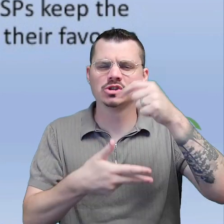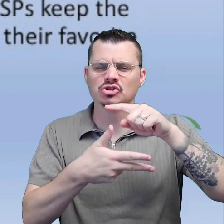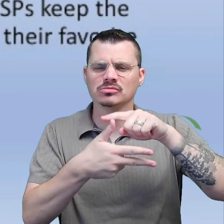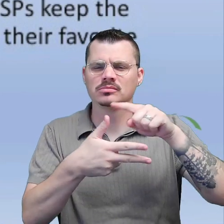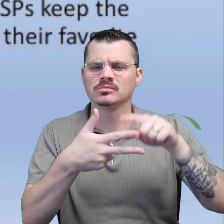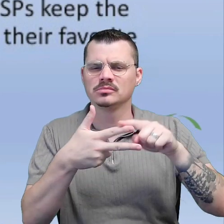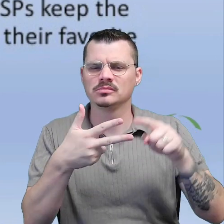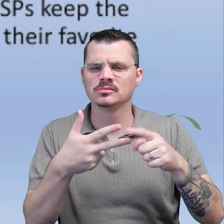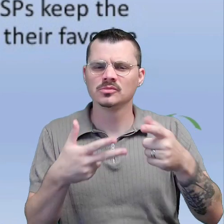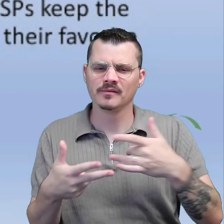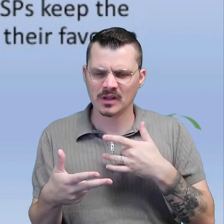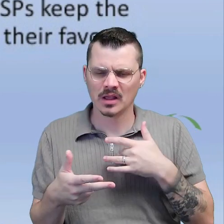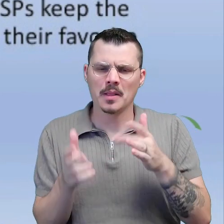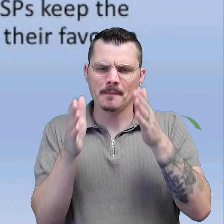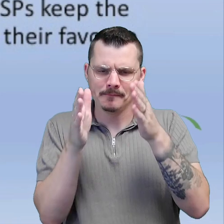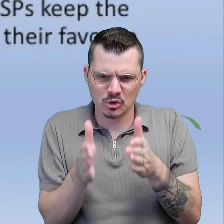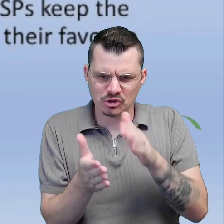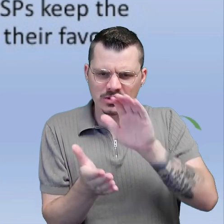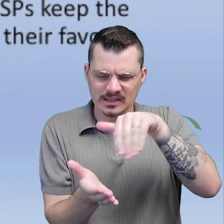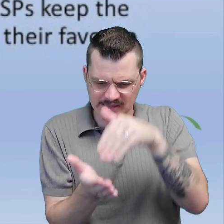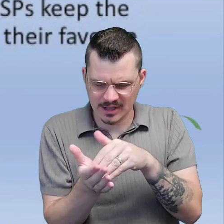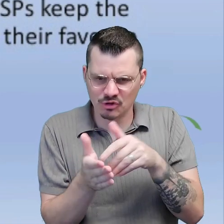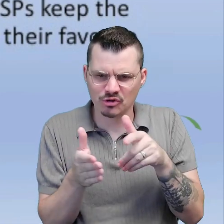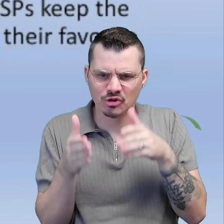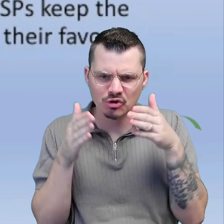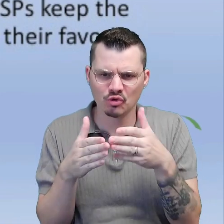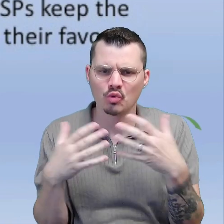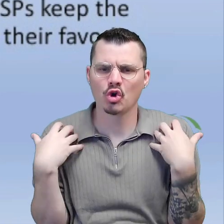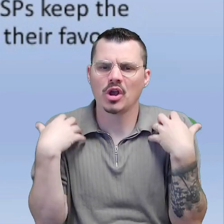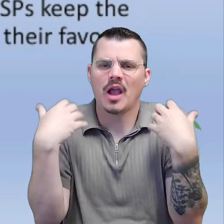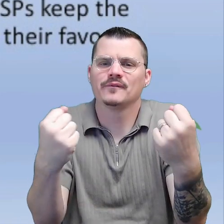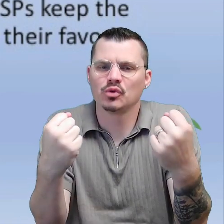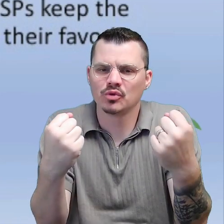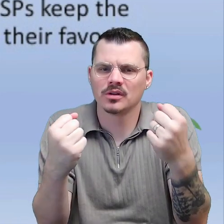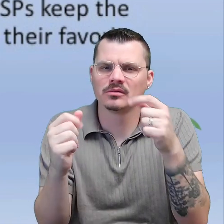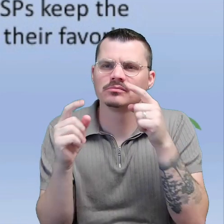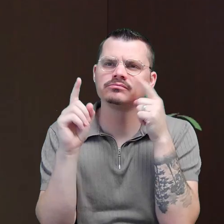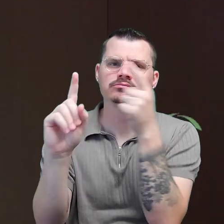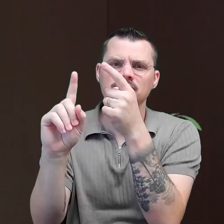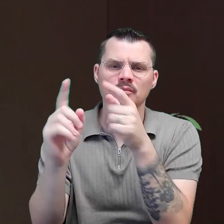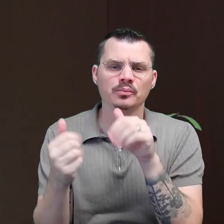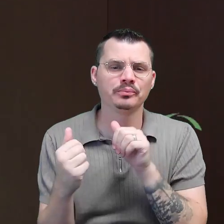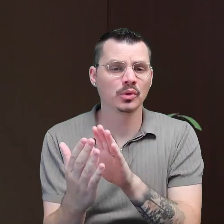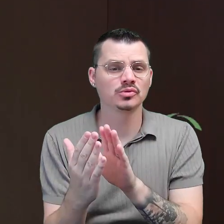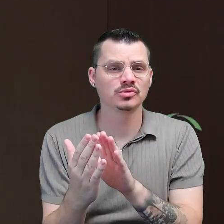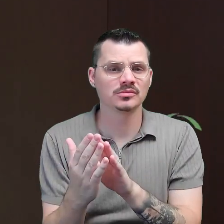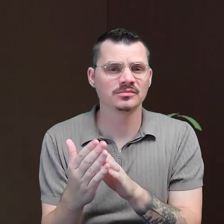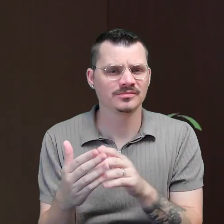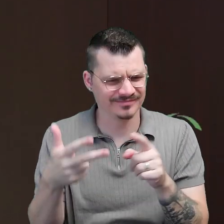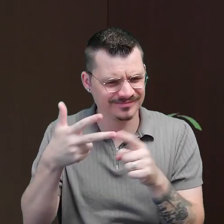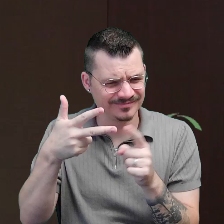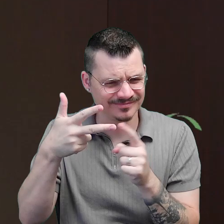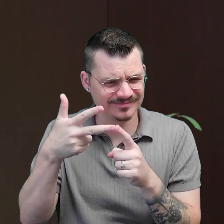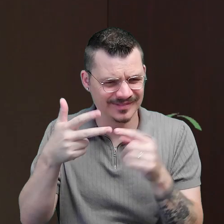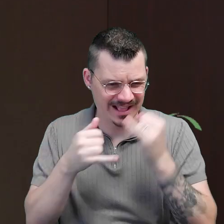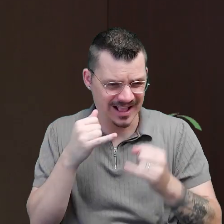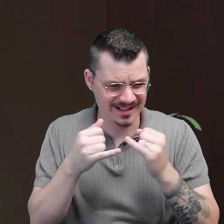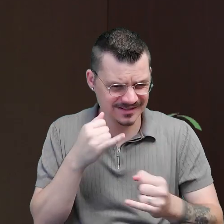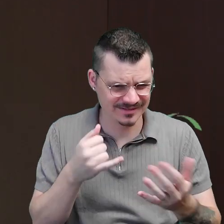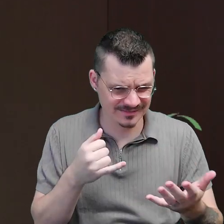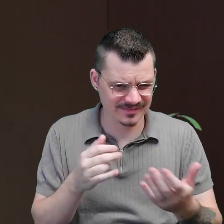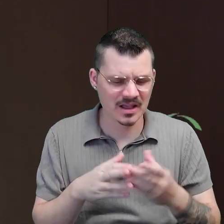Which one of these is a person-centered, recovery-oriented approach? It's the last one, isn't